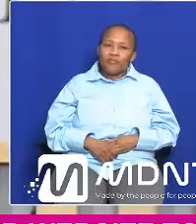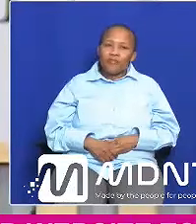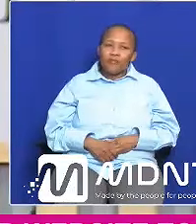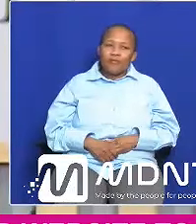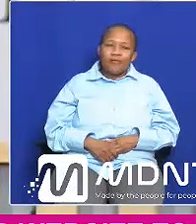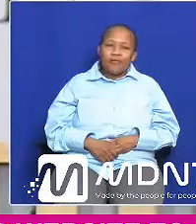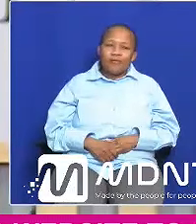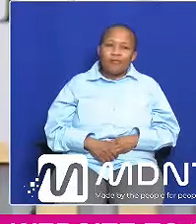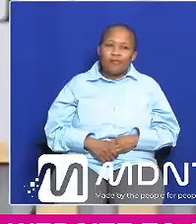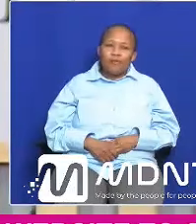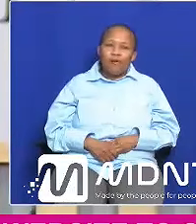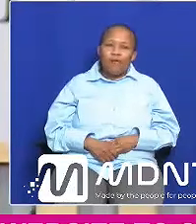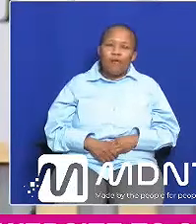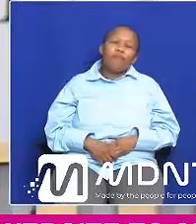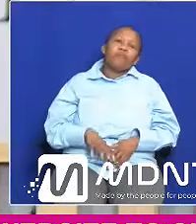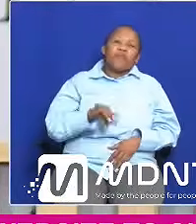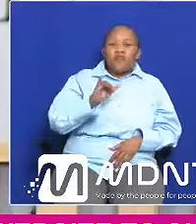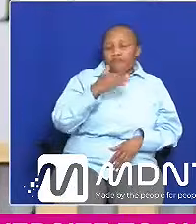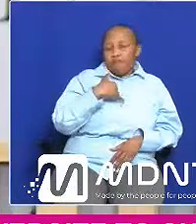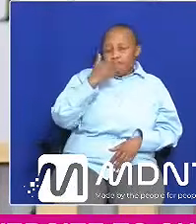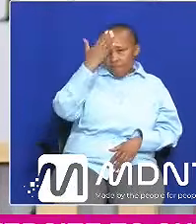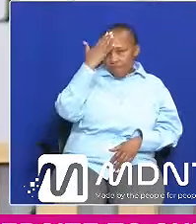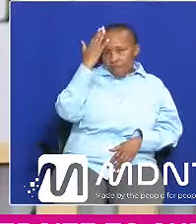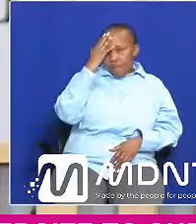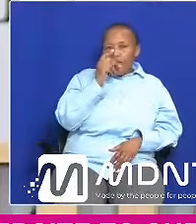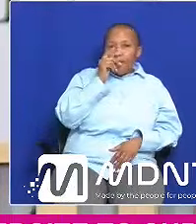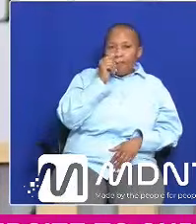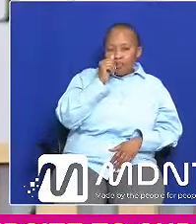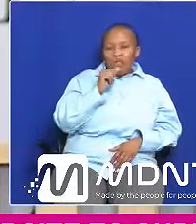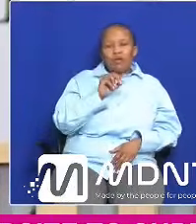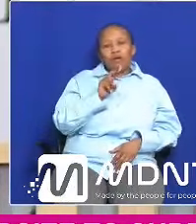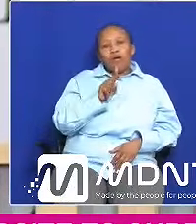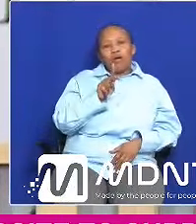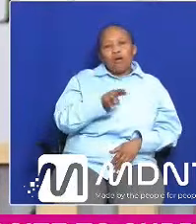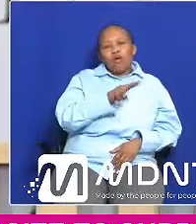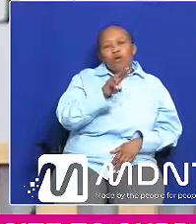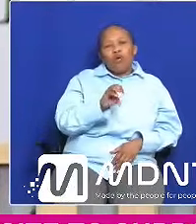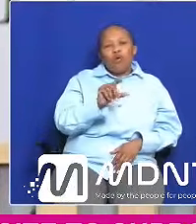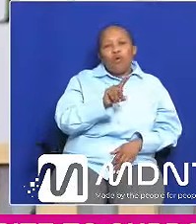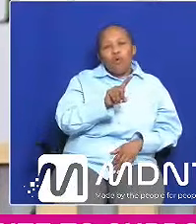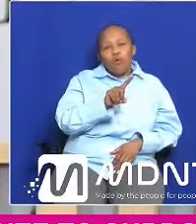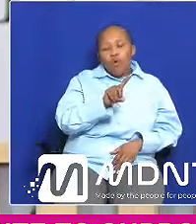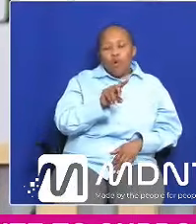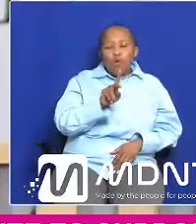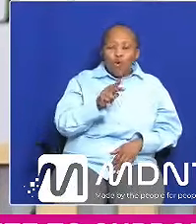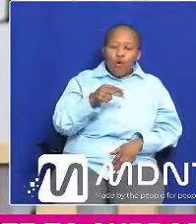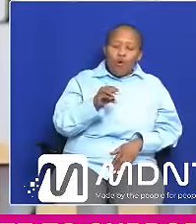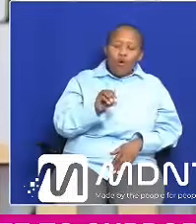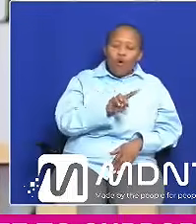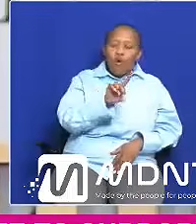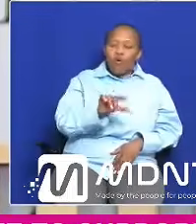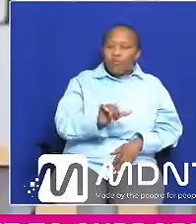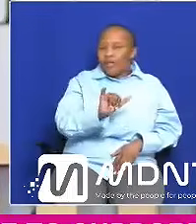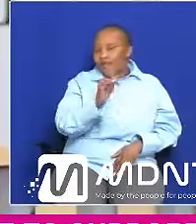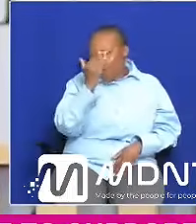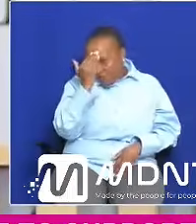know who Mr. Khoza is, I might remember what this money is for. But this is not my money, and it's not the first time